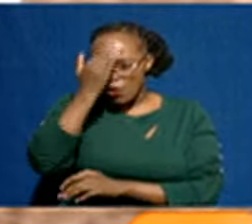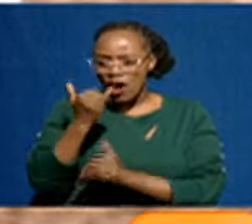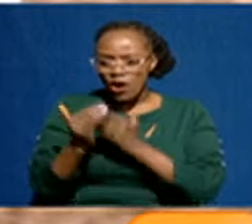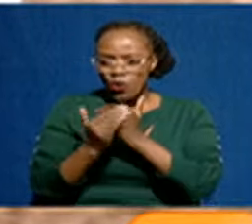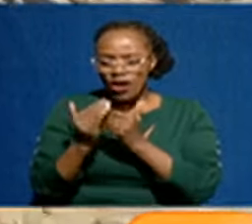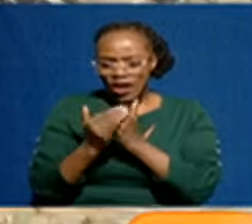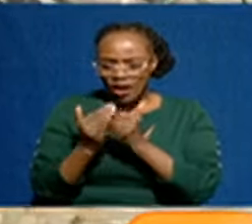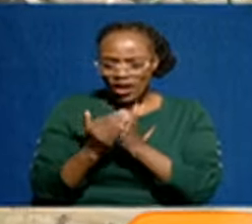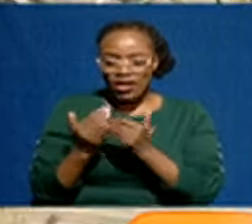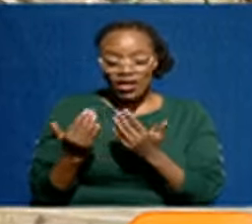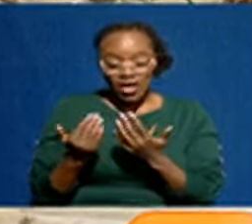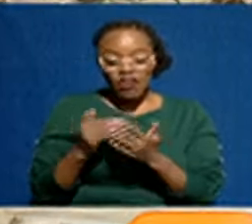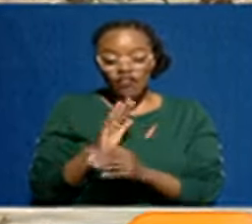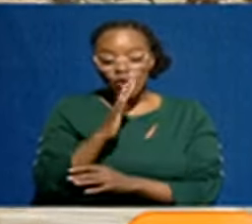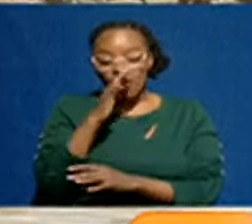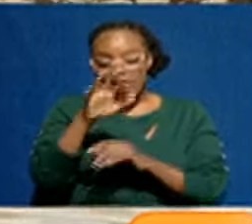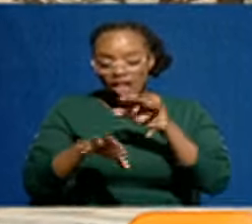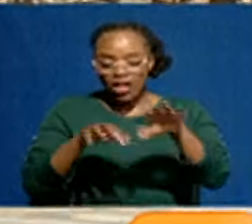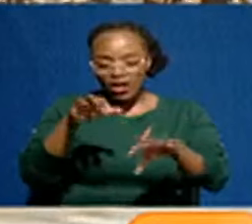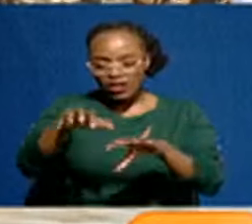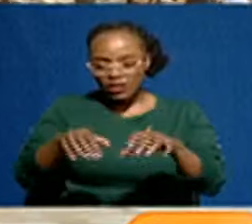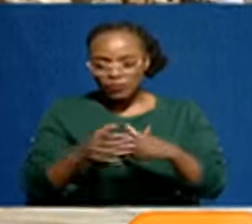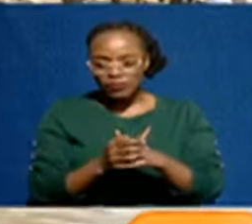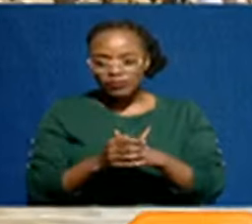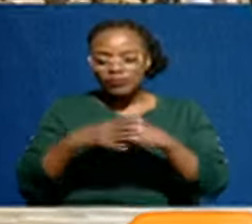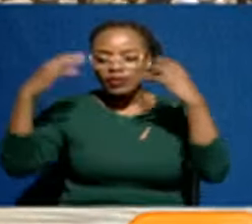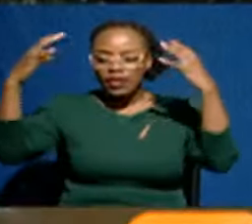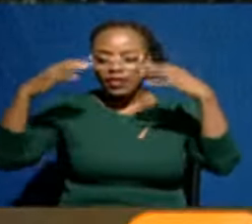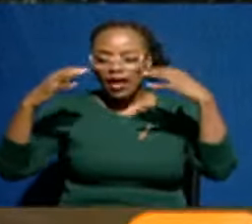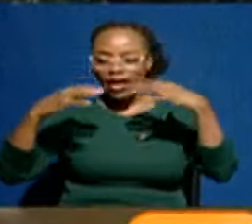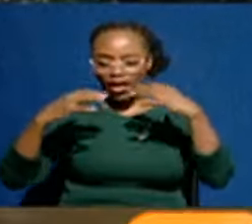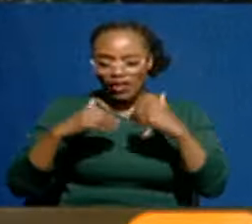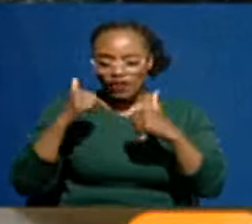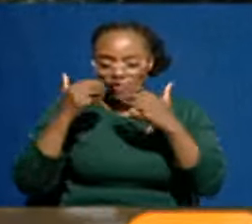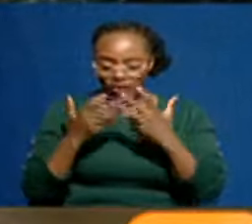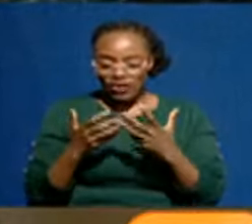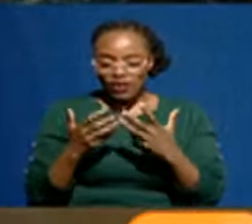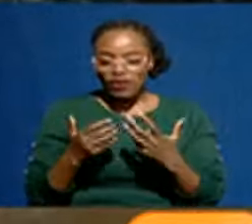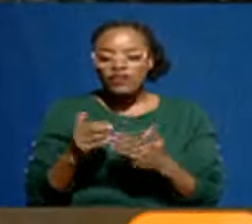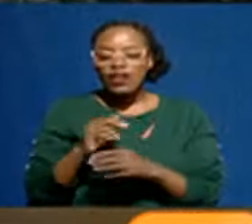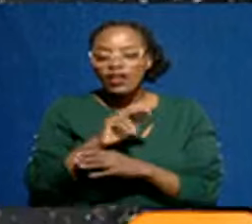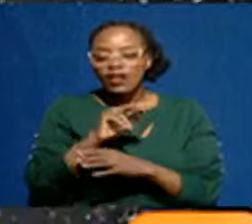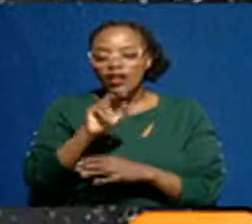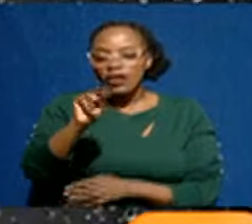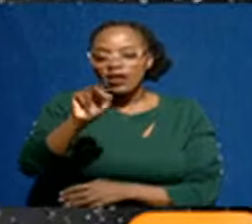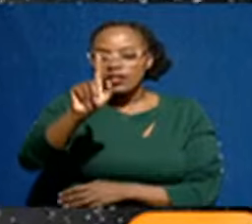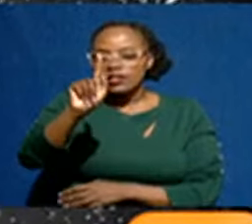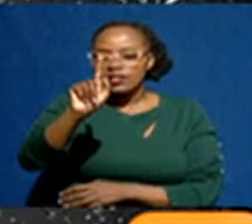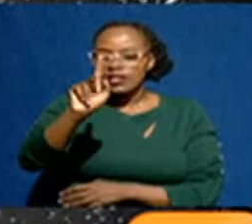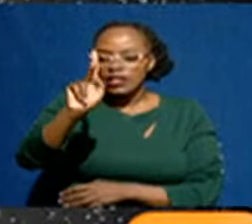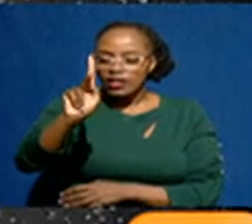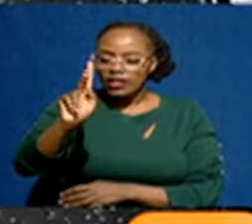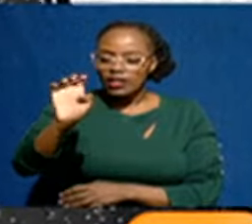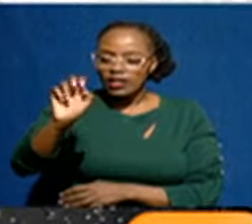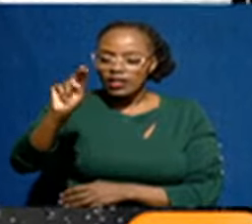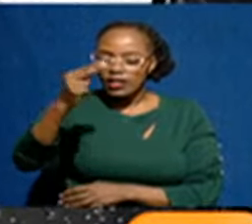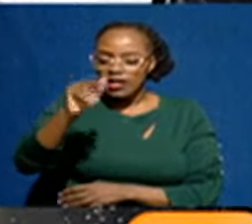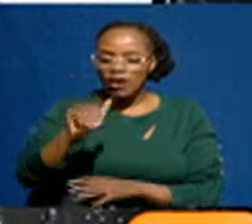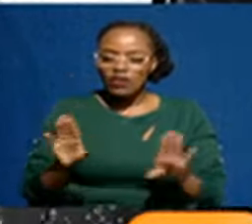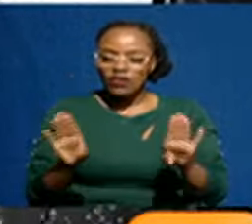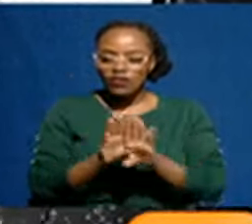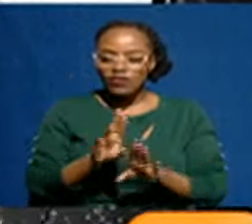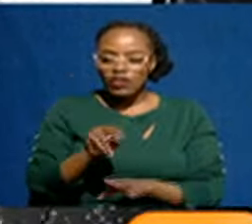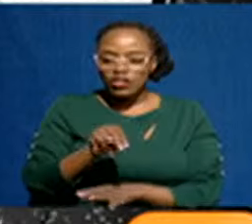na wildlife. Following the heavy rains in different parts of the country, the Kenya National Highways Authority, KENHA, has closed the